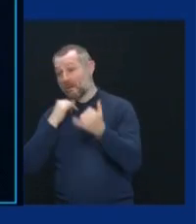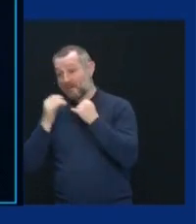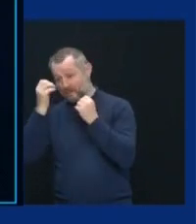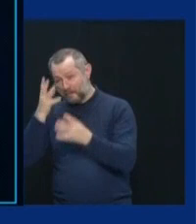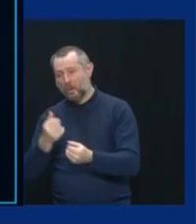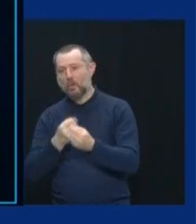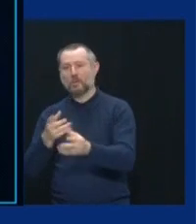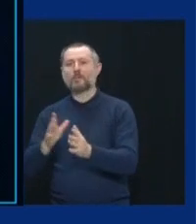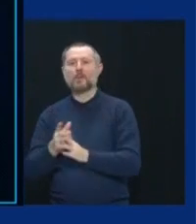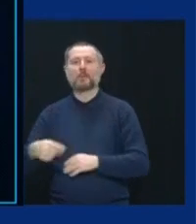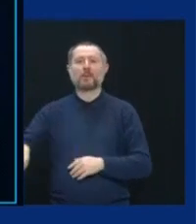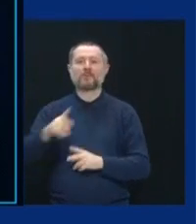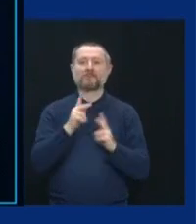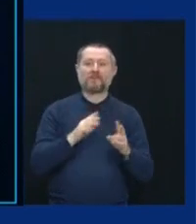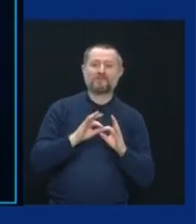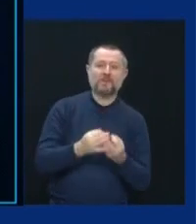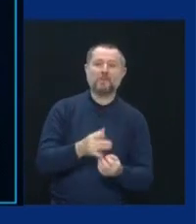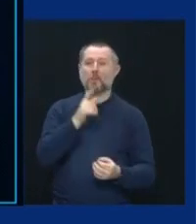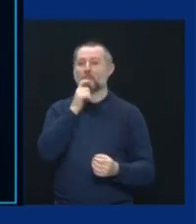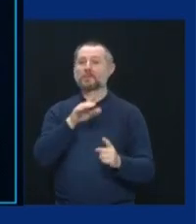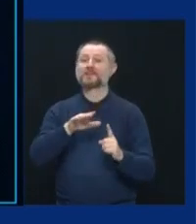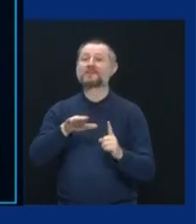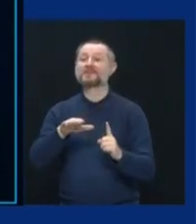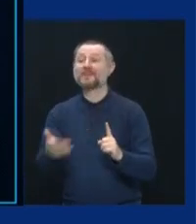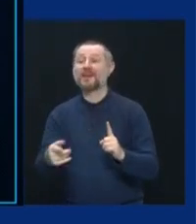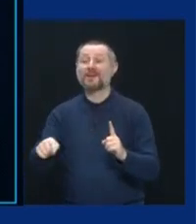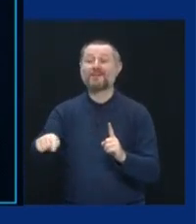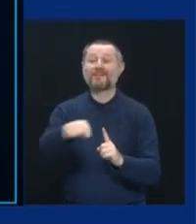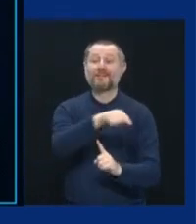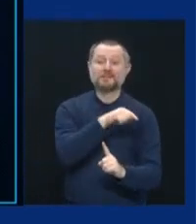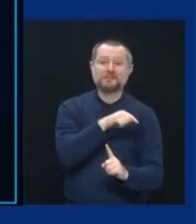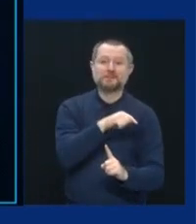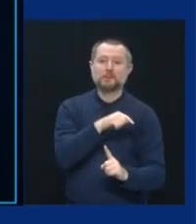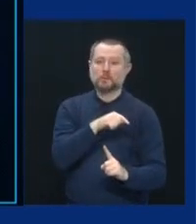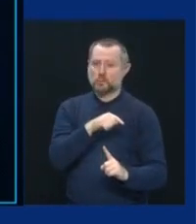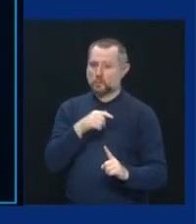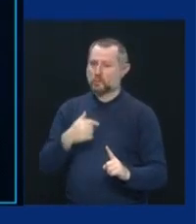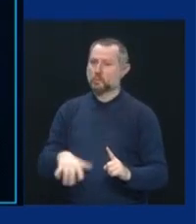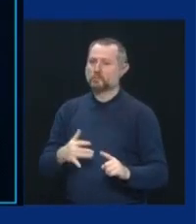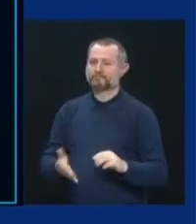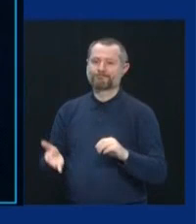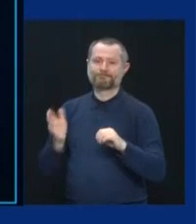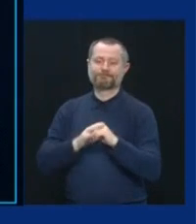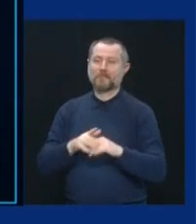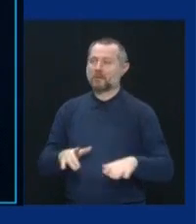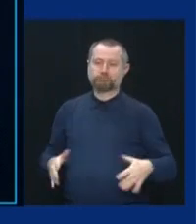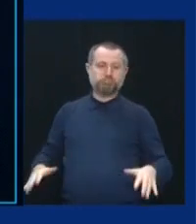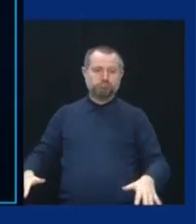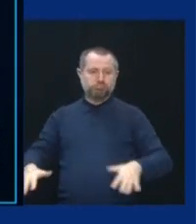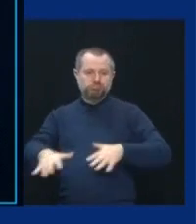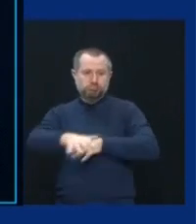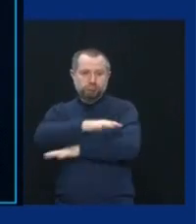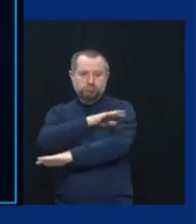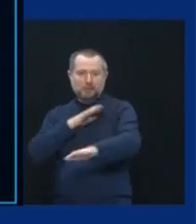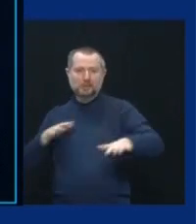for the families of loved ones. I've had hundreds of